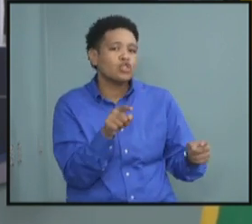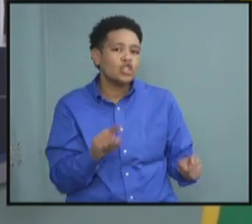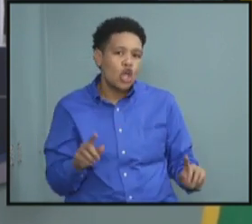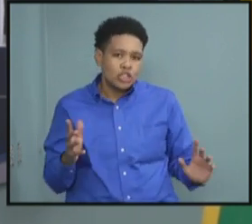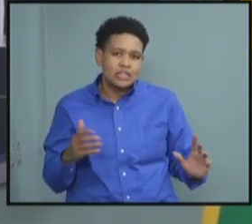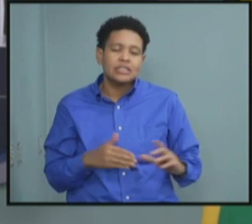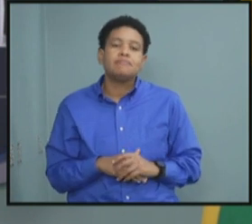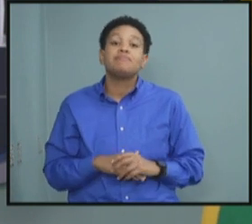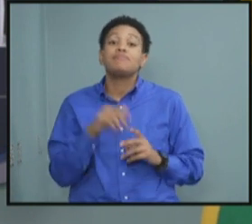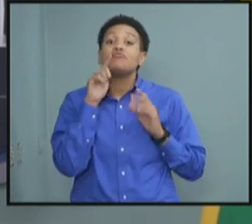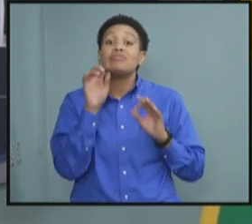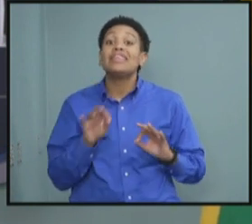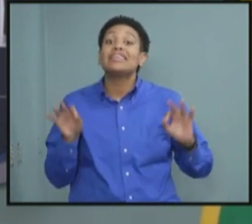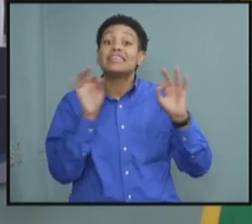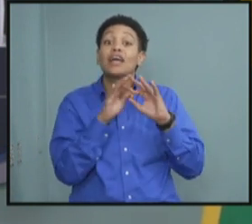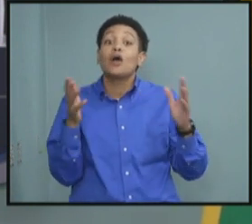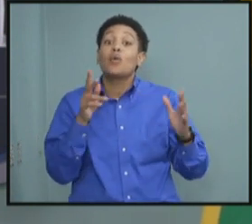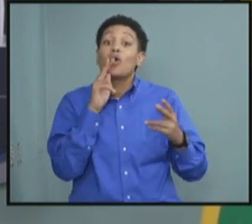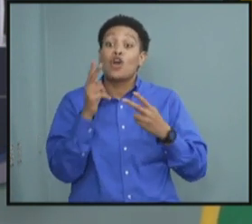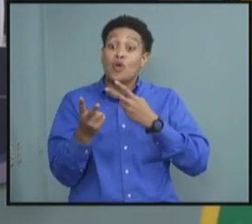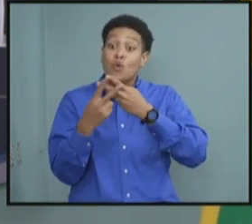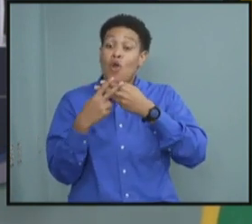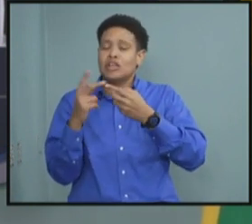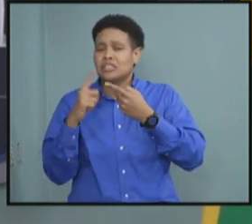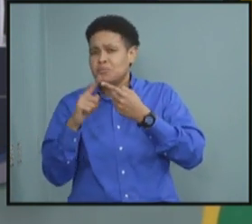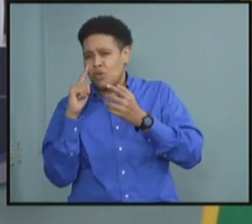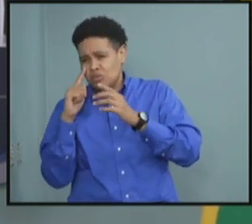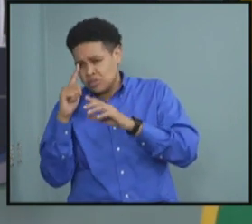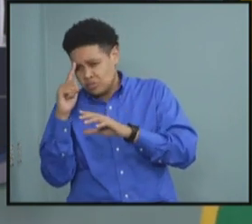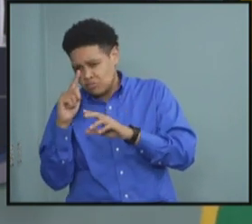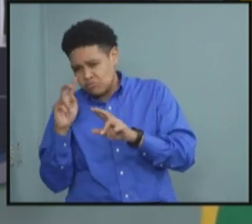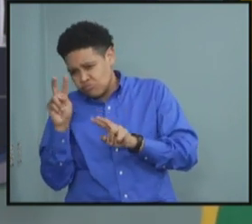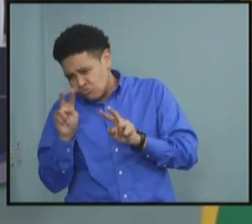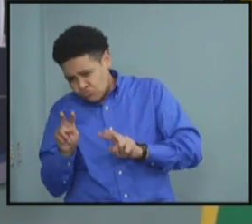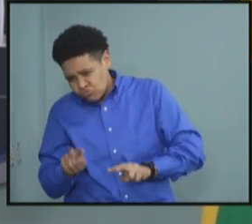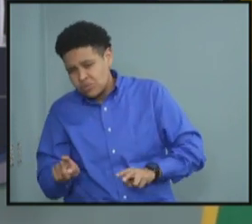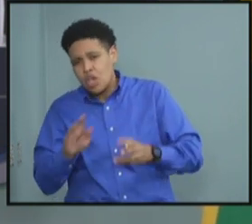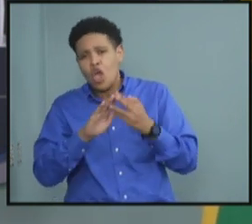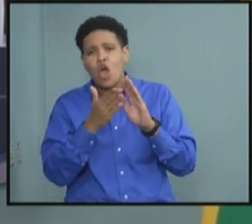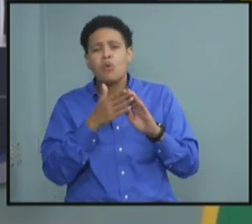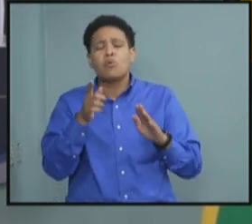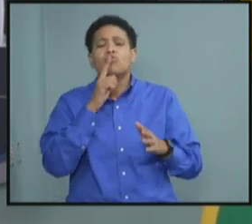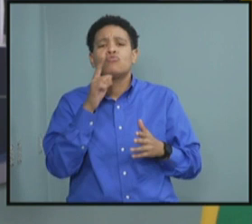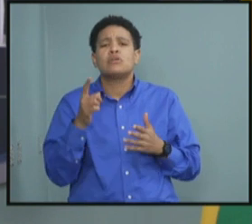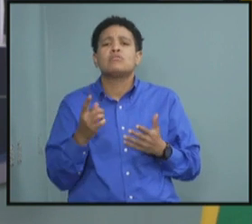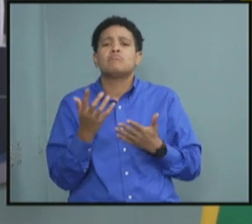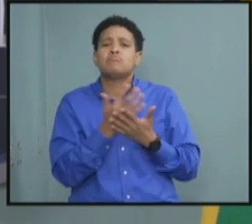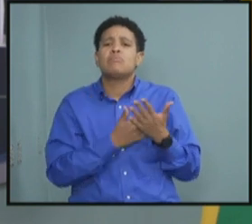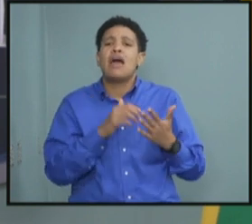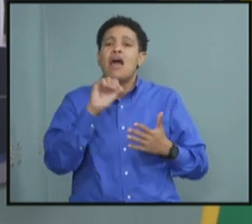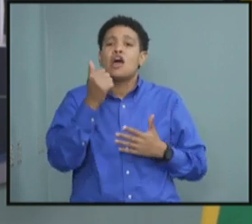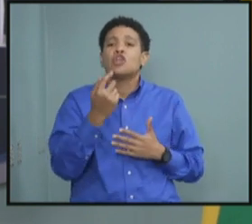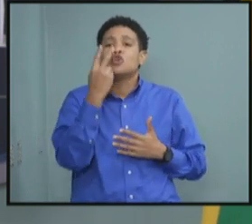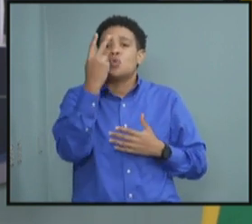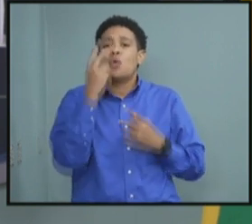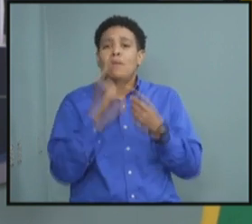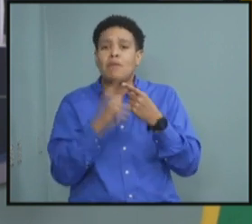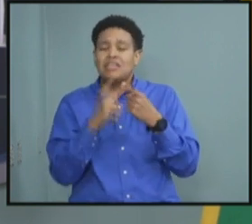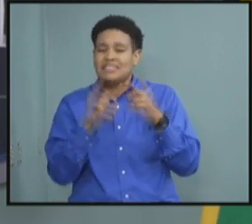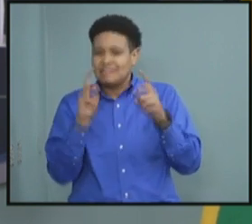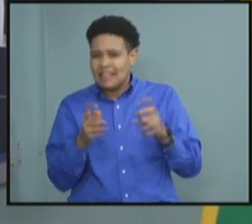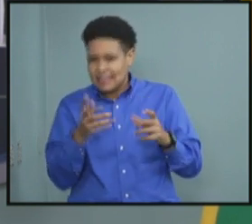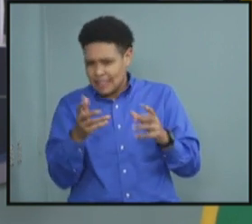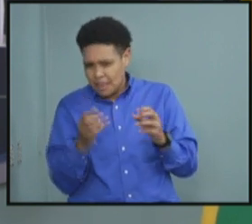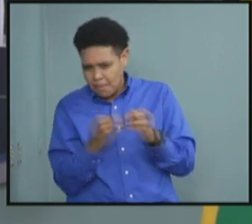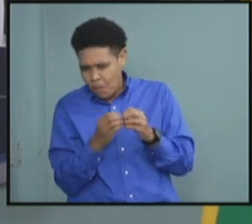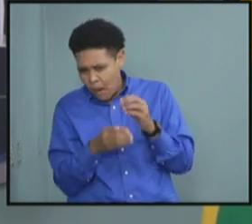results. Essentially, the quarantine and surveillance of the community has yielded a further 2 positive tests.